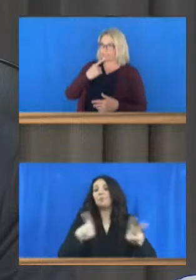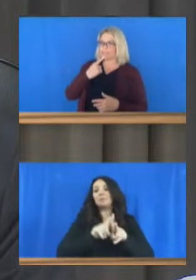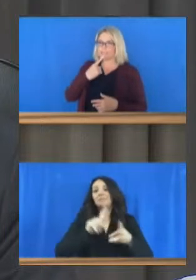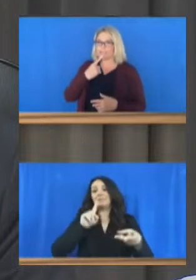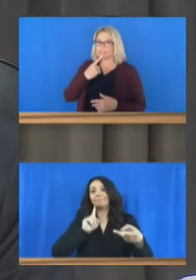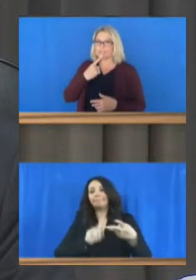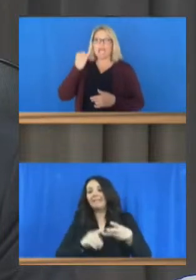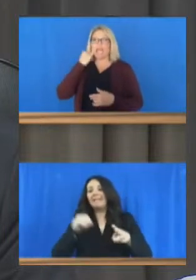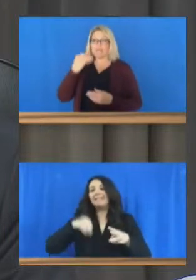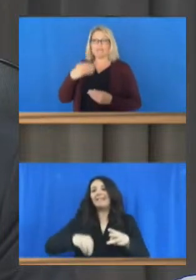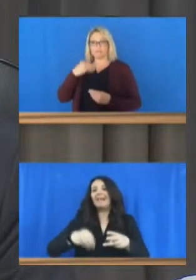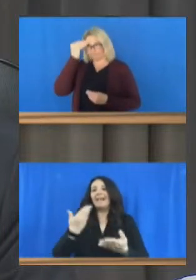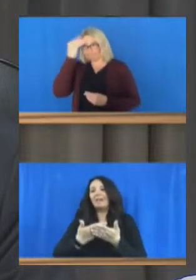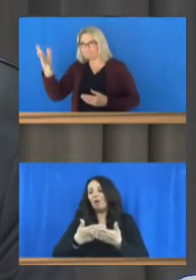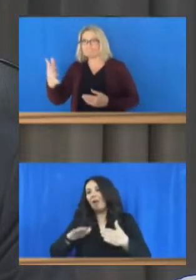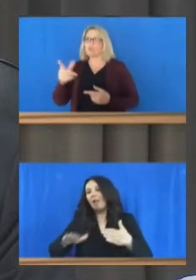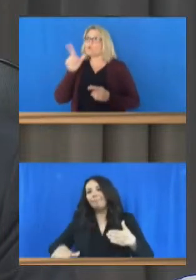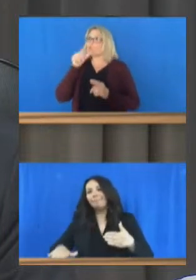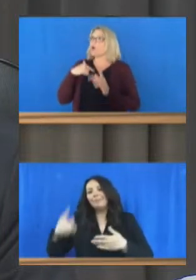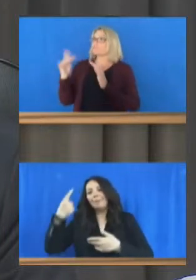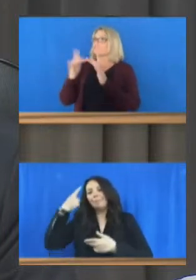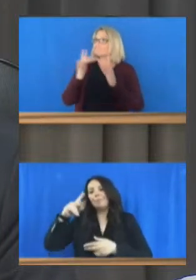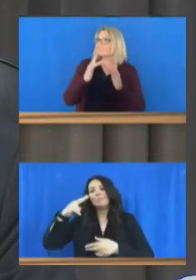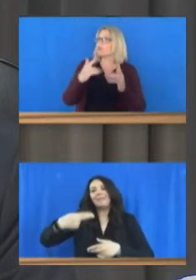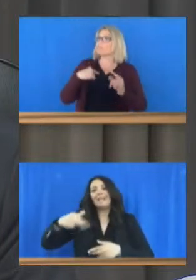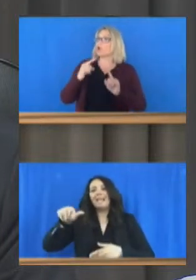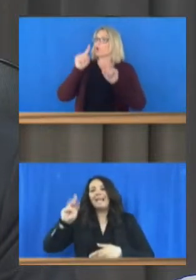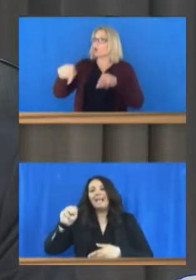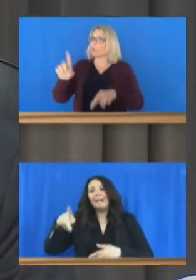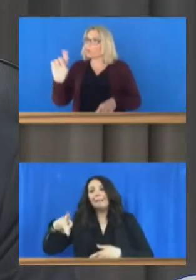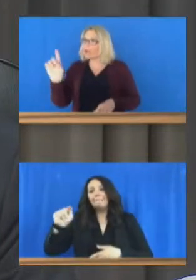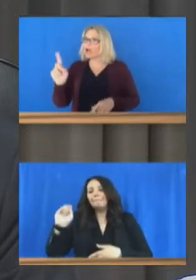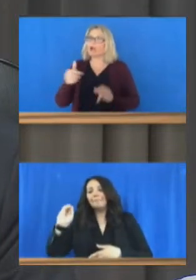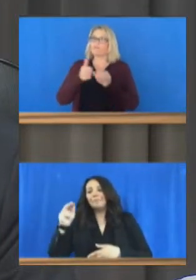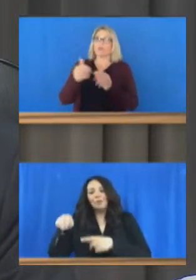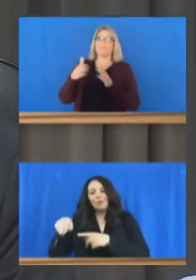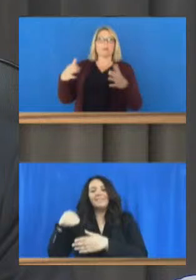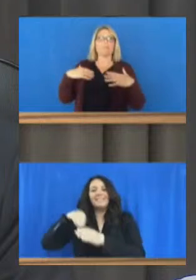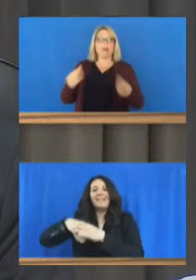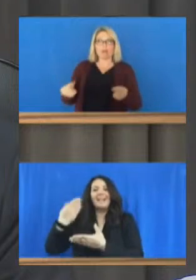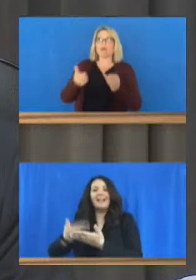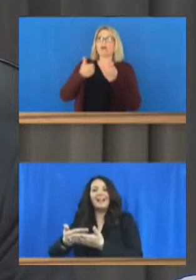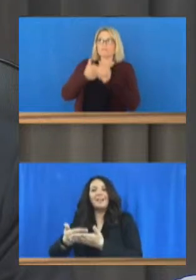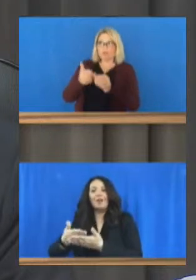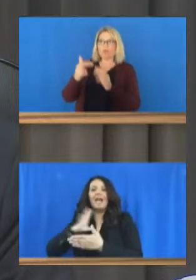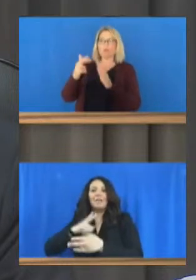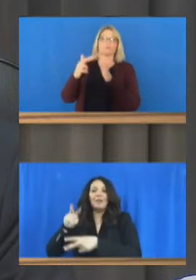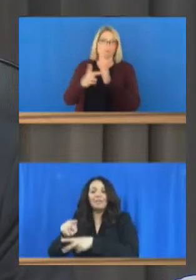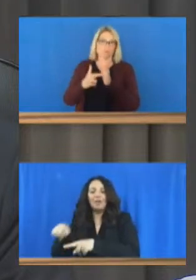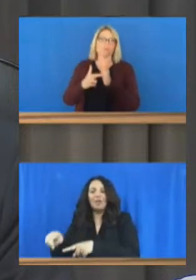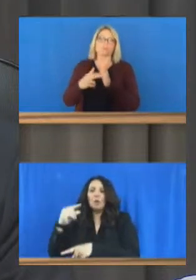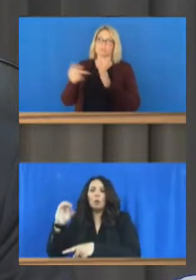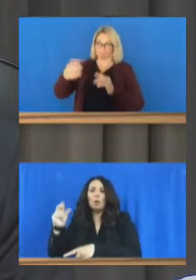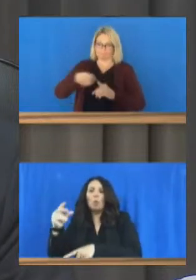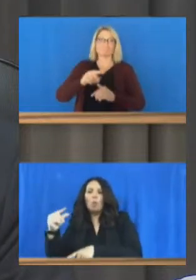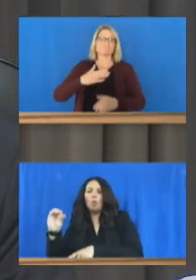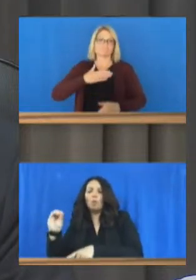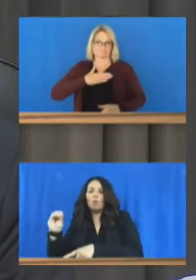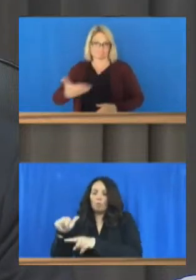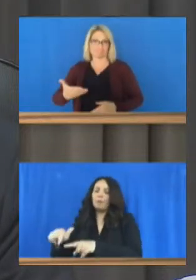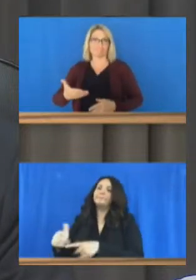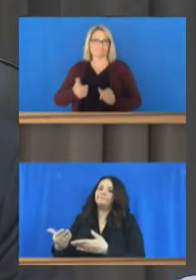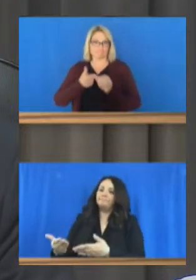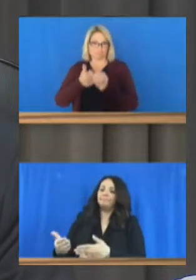you have any difficulties connecting to remote learning, we have got remote IT services available to assist you. So it's another number